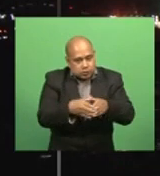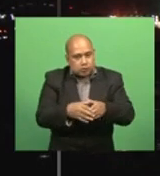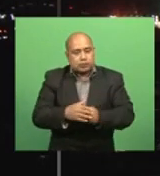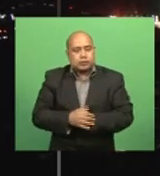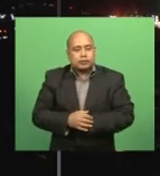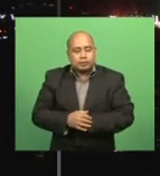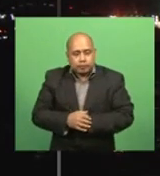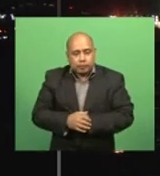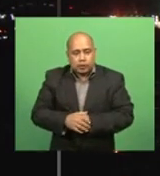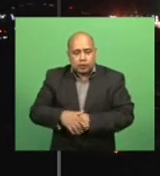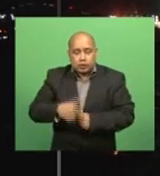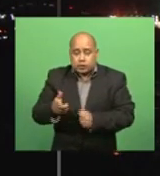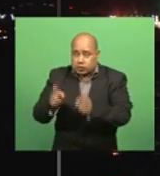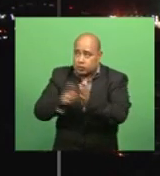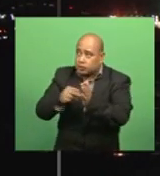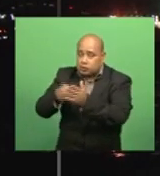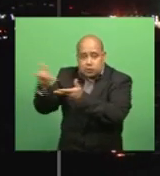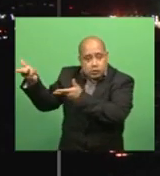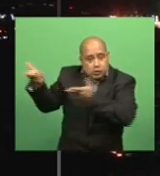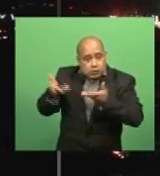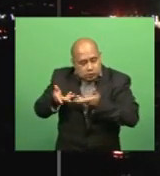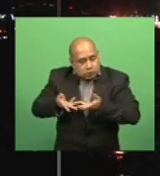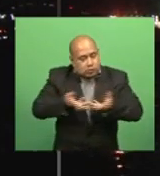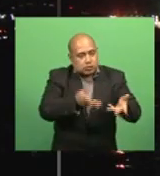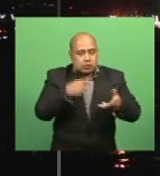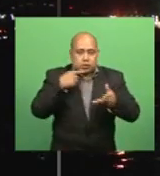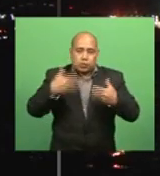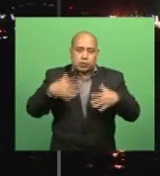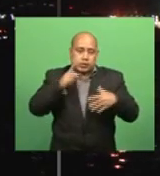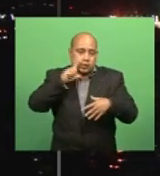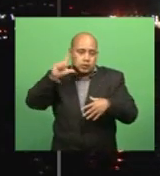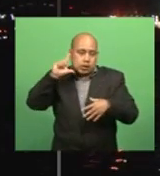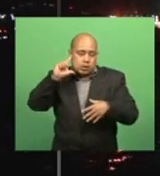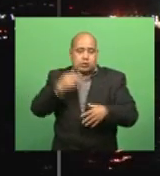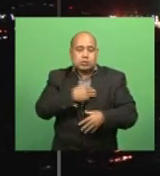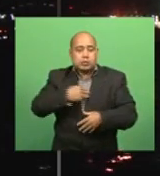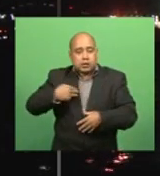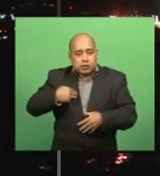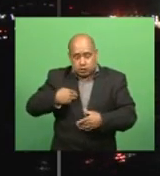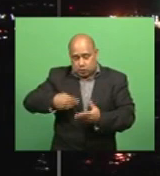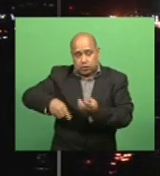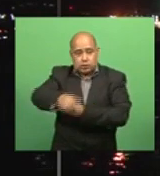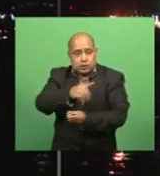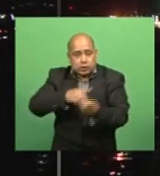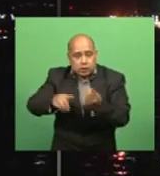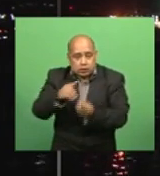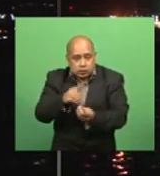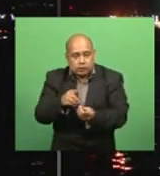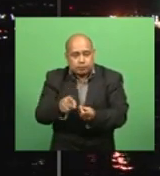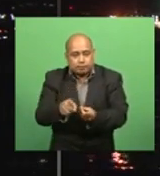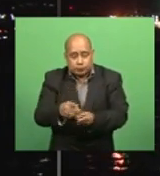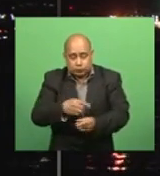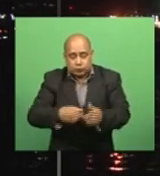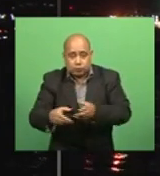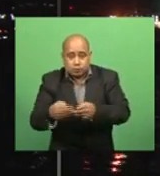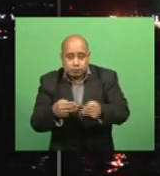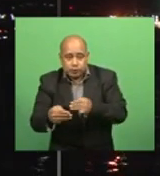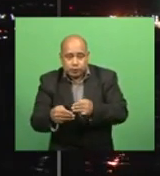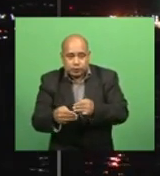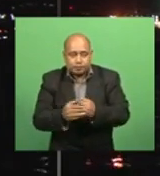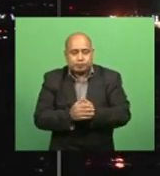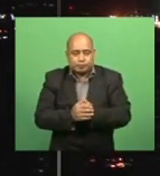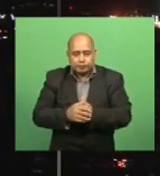and New Zealand government yesterday. Minister for Disaster Management, Inia Ratu, says they have mobilized teams to conduct